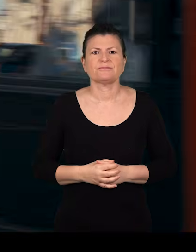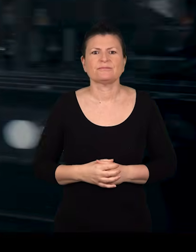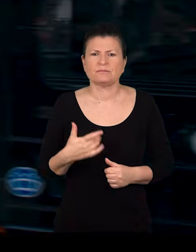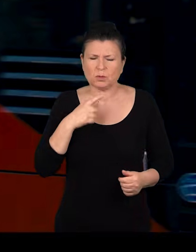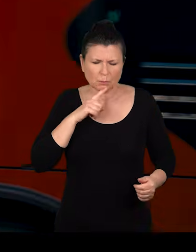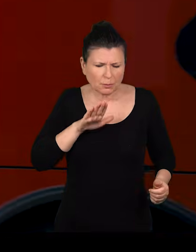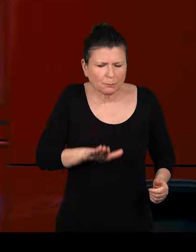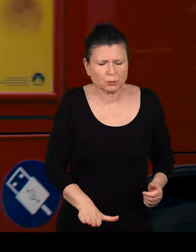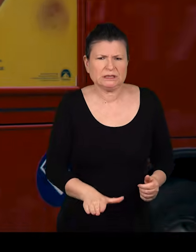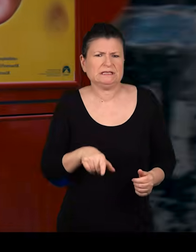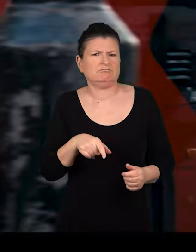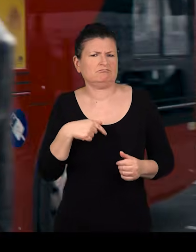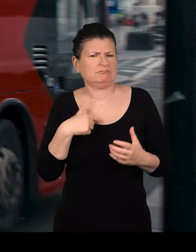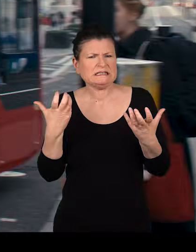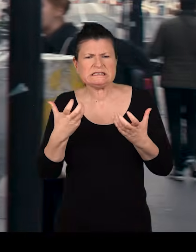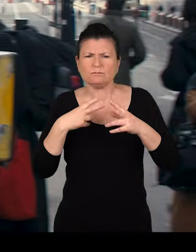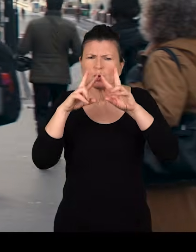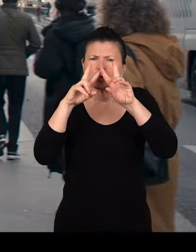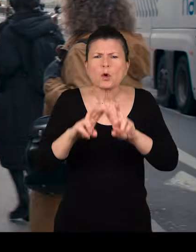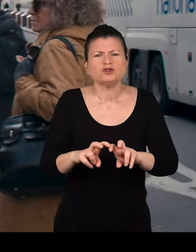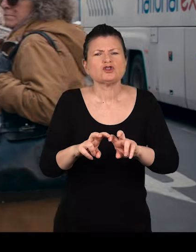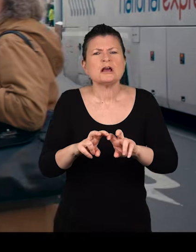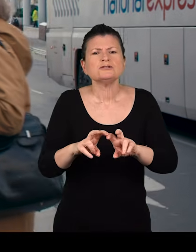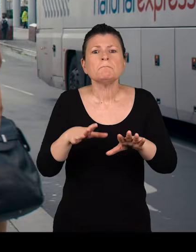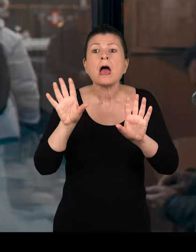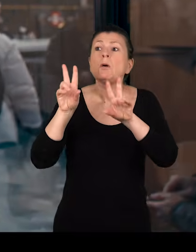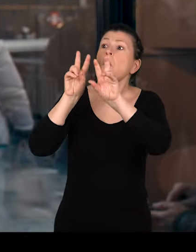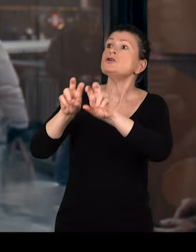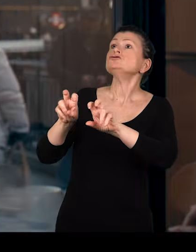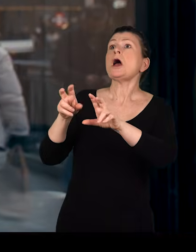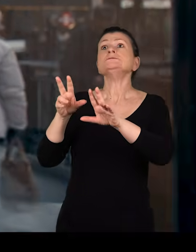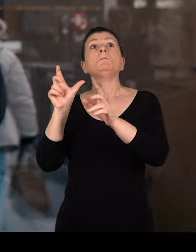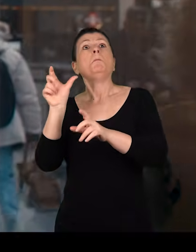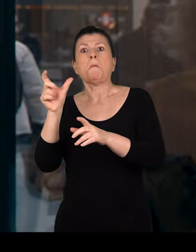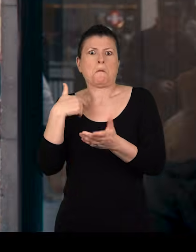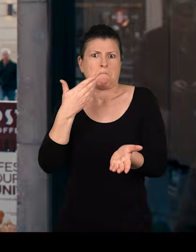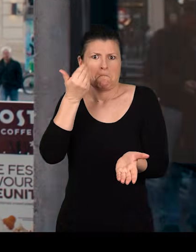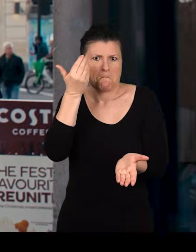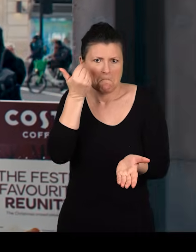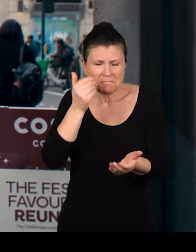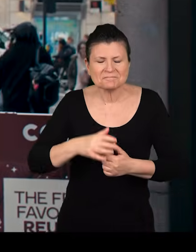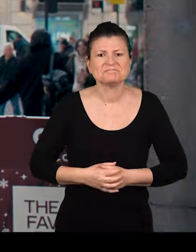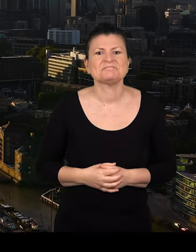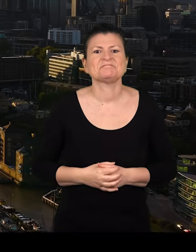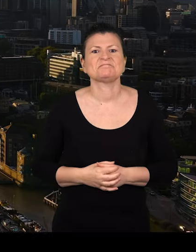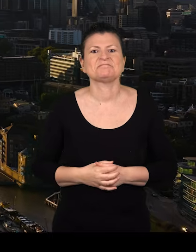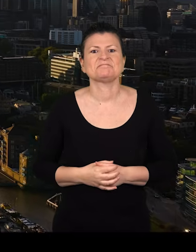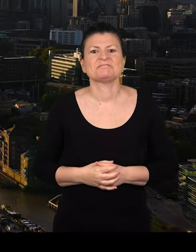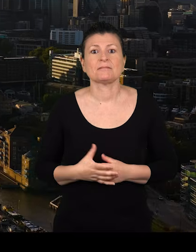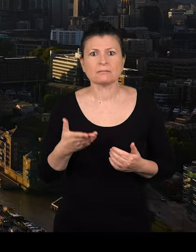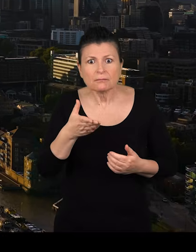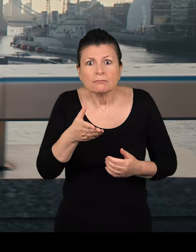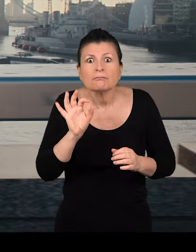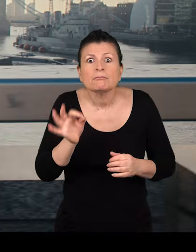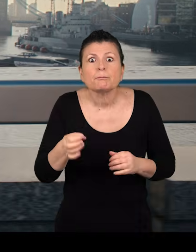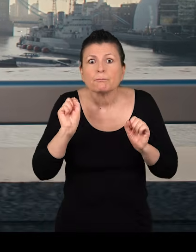As a child, I think I've always known that I wanted to do research, but I didn't know it was called research. But as soon